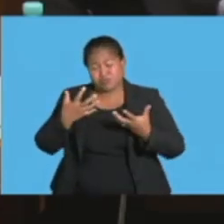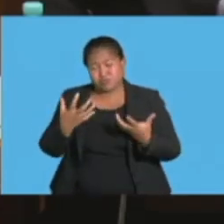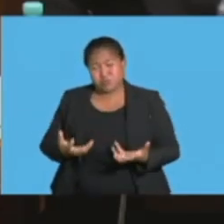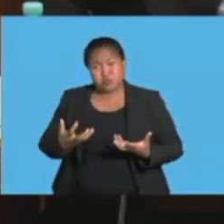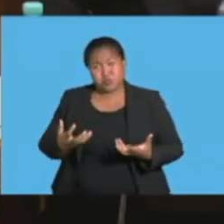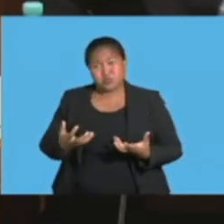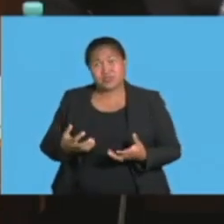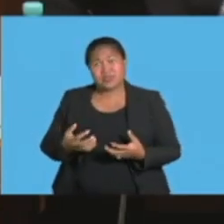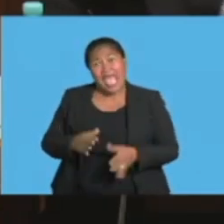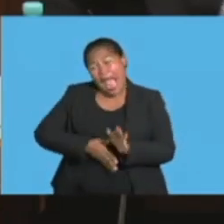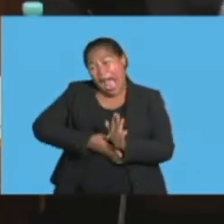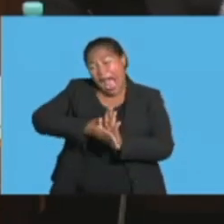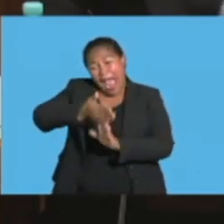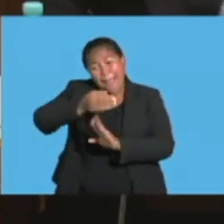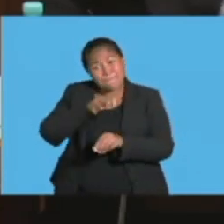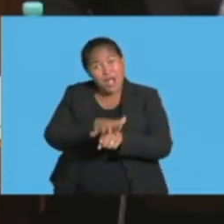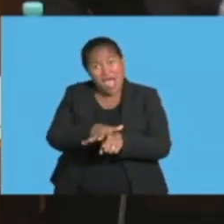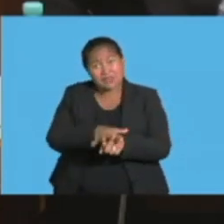and high blood pressure.